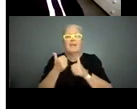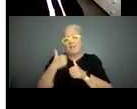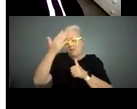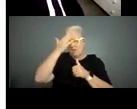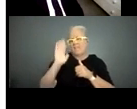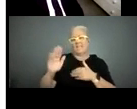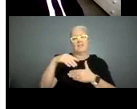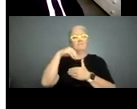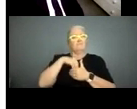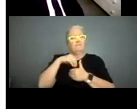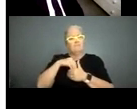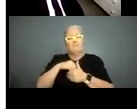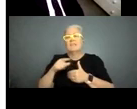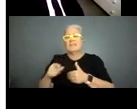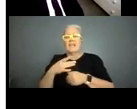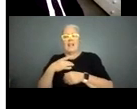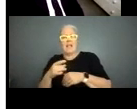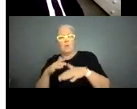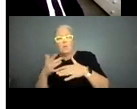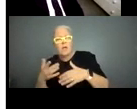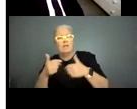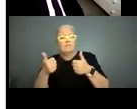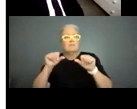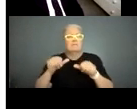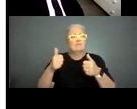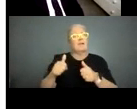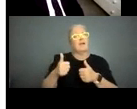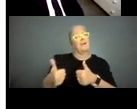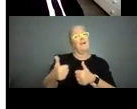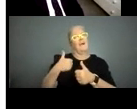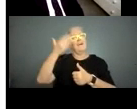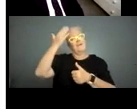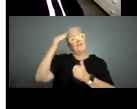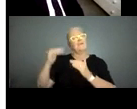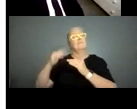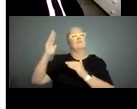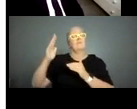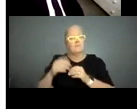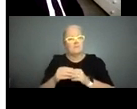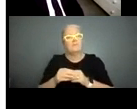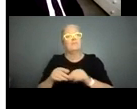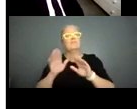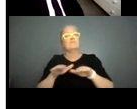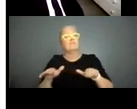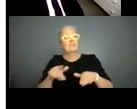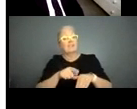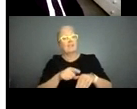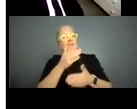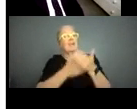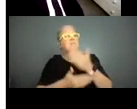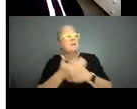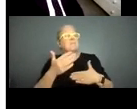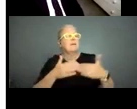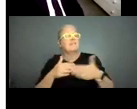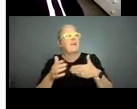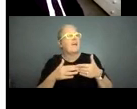I'm getting to know his personality and what he likes now a bit better. The major feature is that children, they seek out the disabled